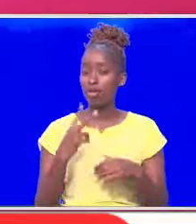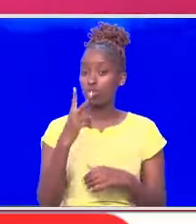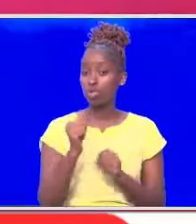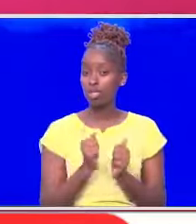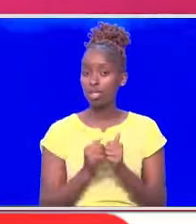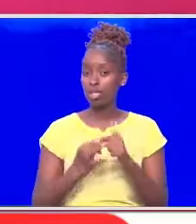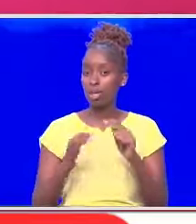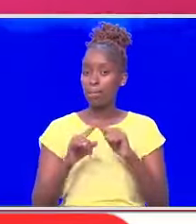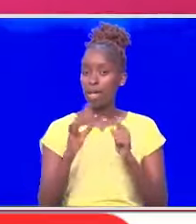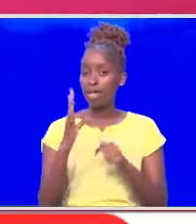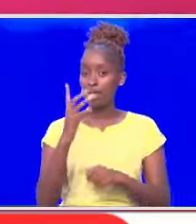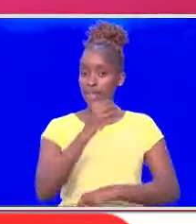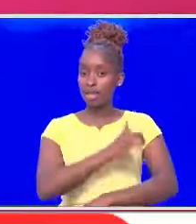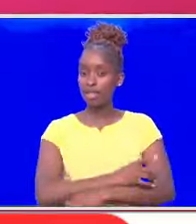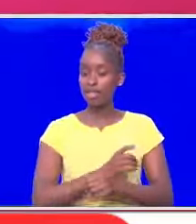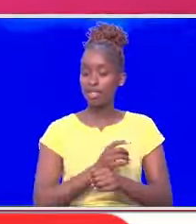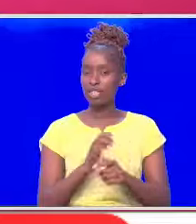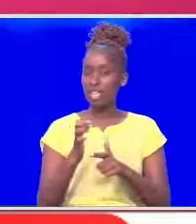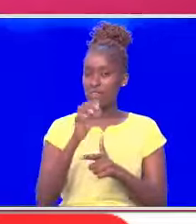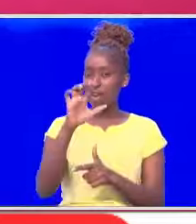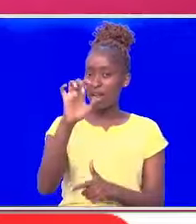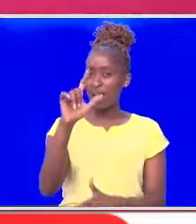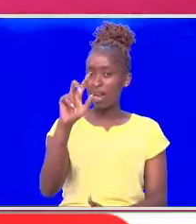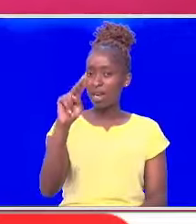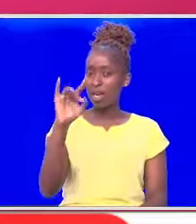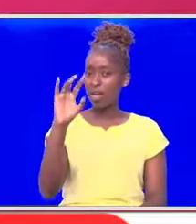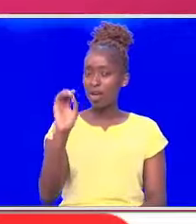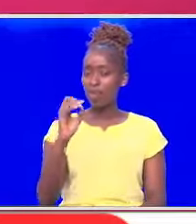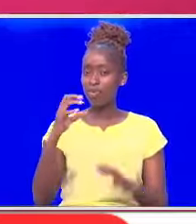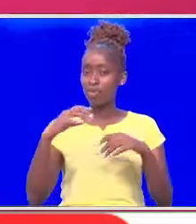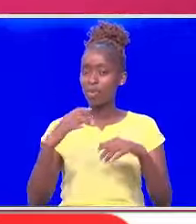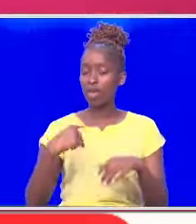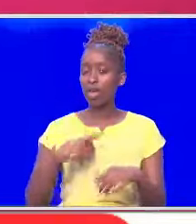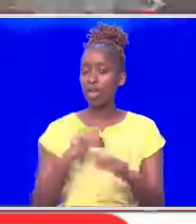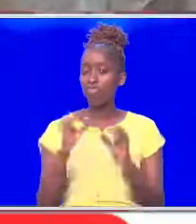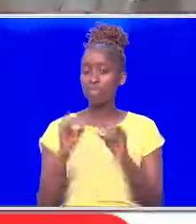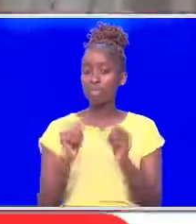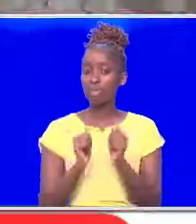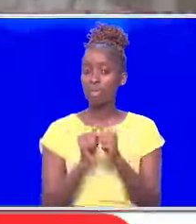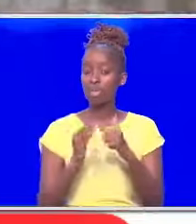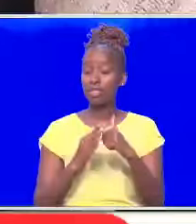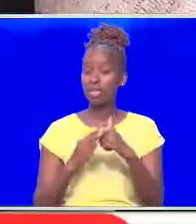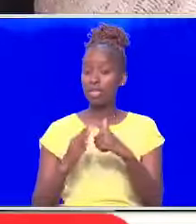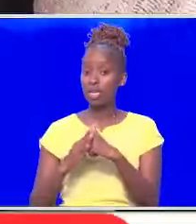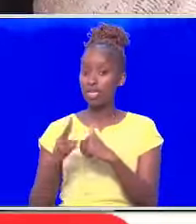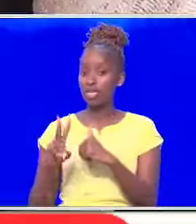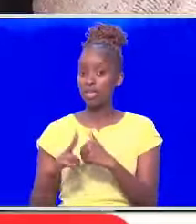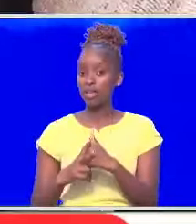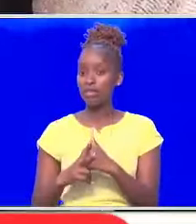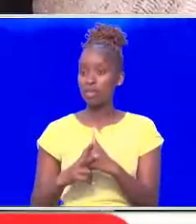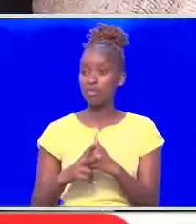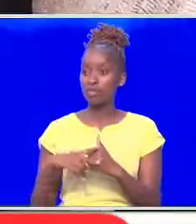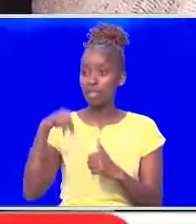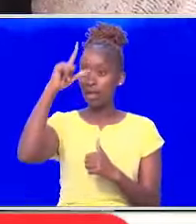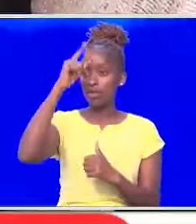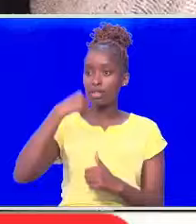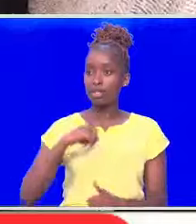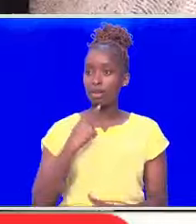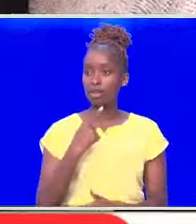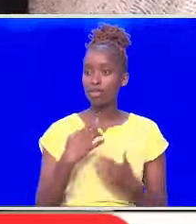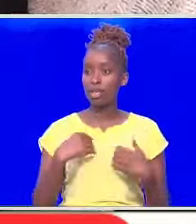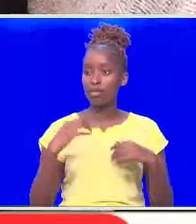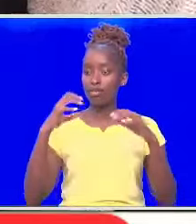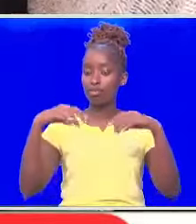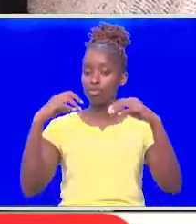ikaisha. Hata El Nino haikutuaffect hivi. 1997. El Nino haikufika ikiwa. Governor mwenyewe akatuambia mtaro itachimbwa for the